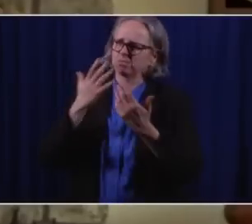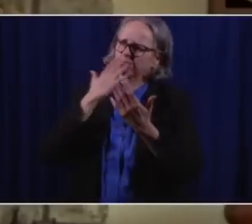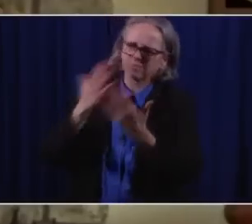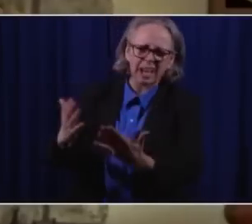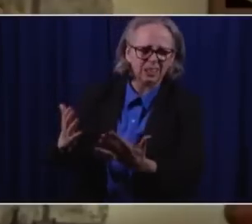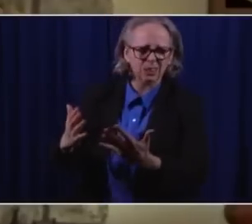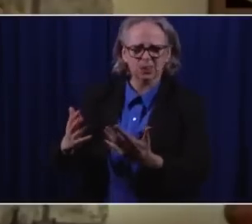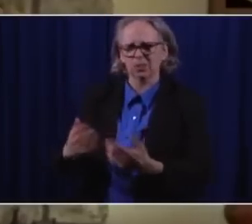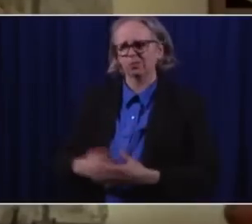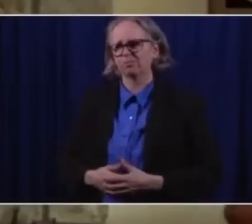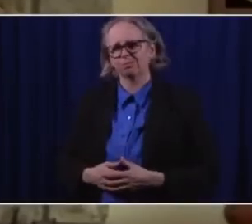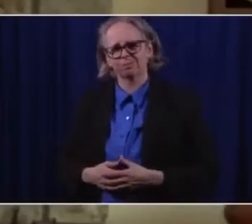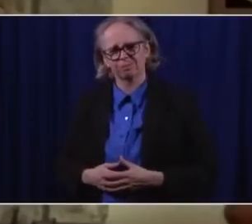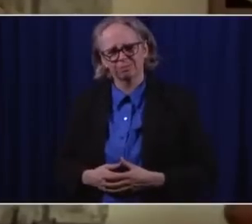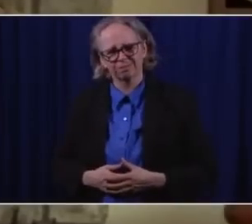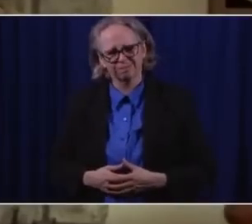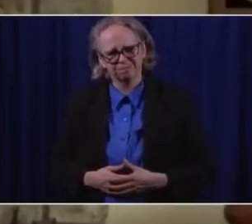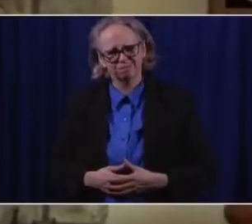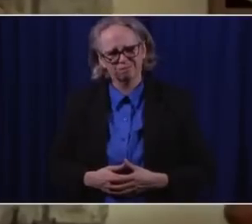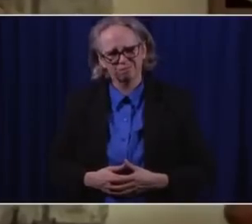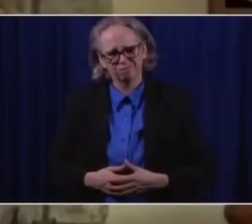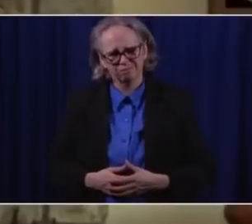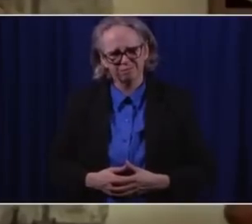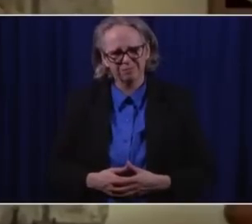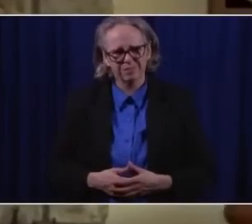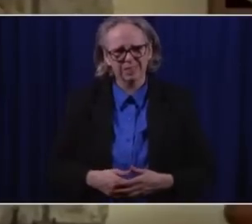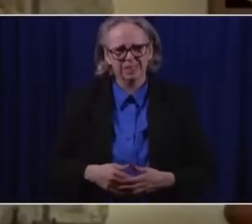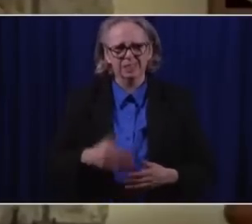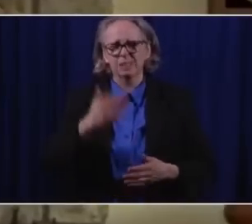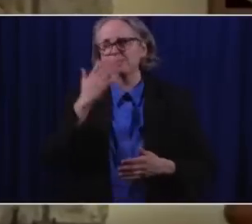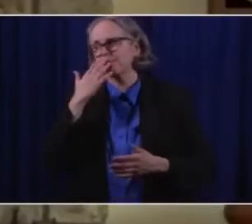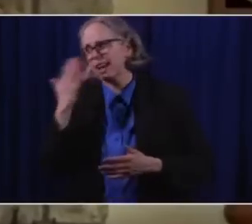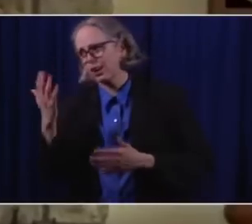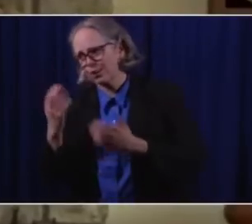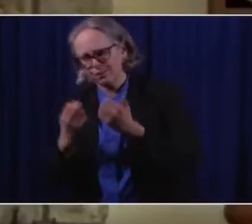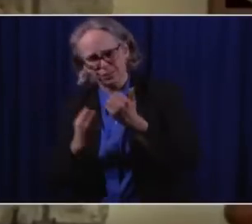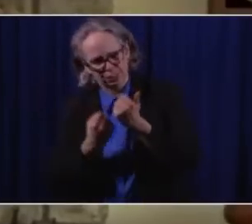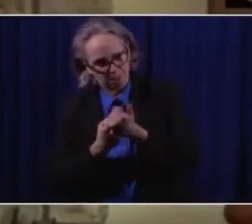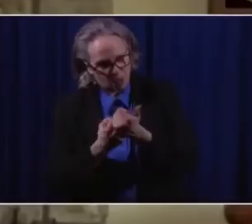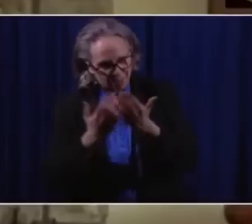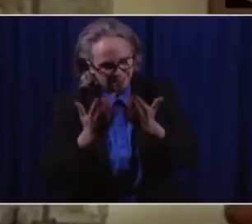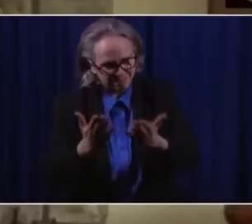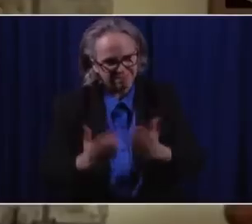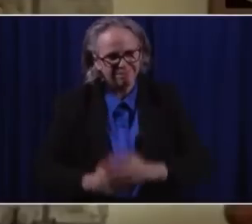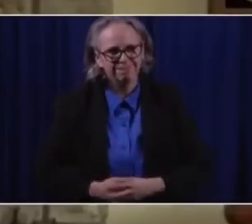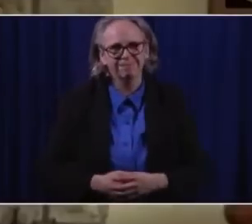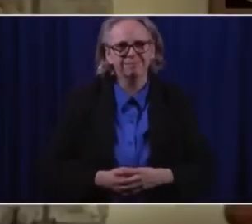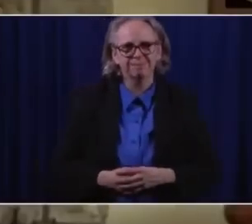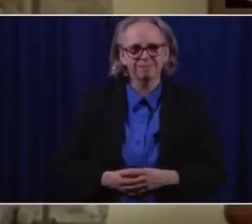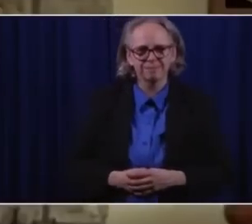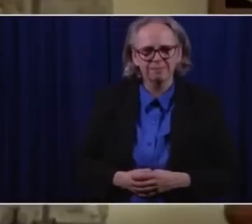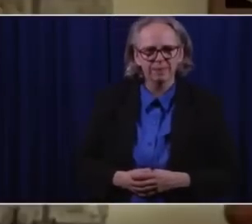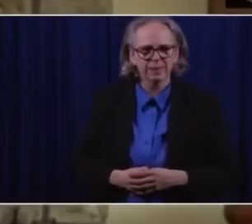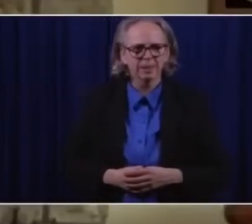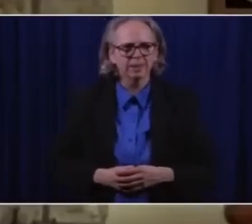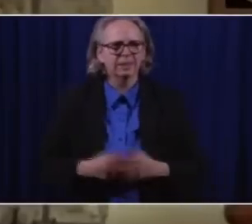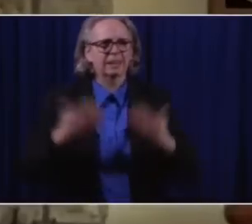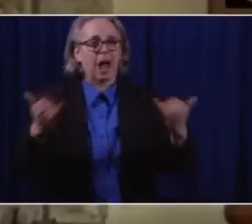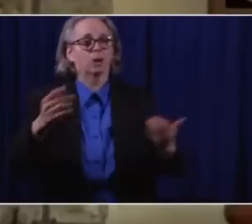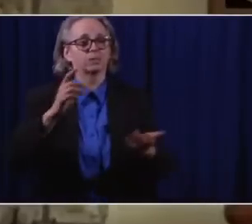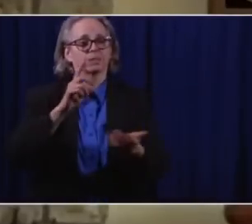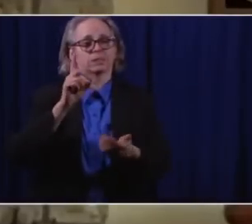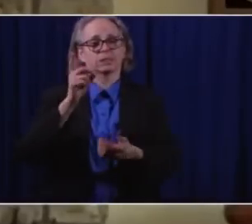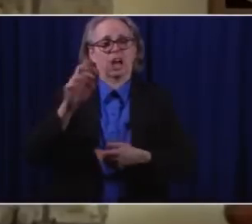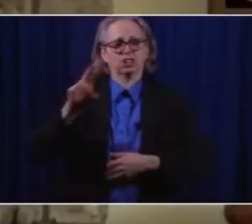And thank you for coming on today. Thanks for your support, Governor. Thank you. We're going to go to Dr. Vanderhoff.